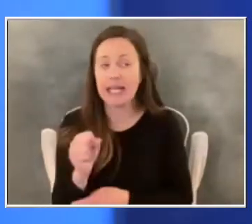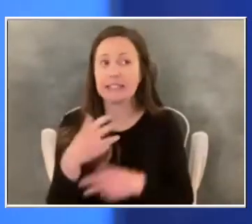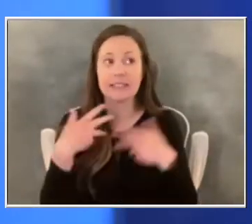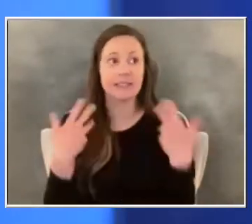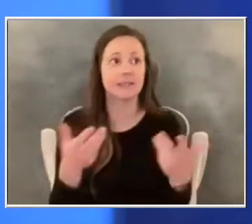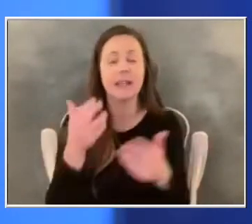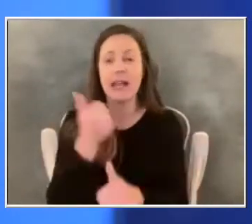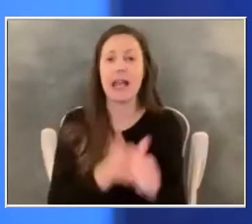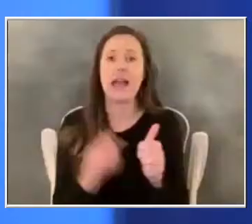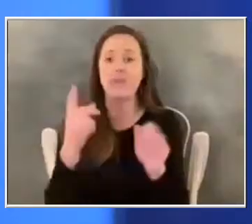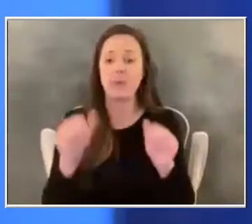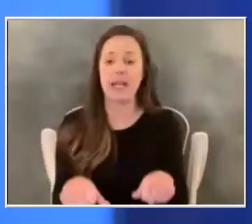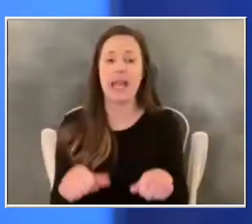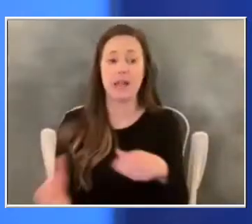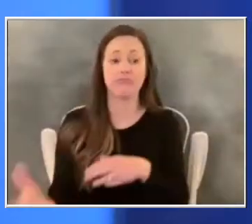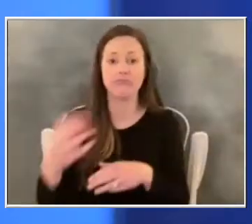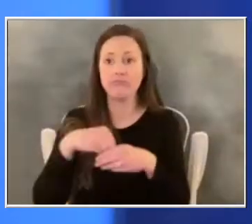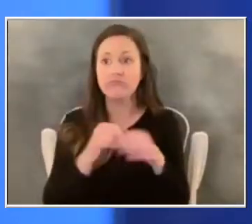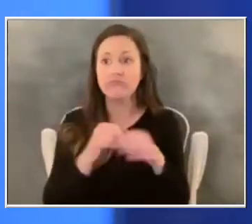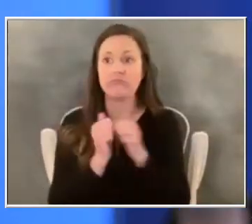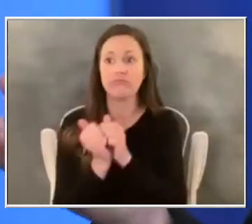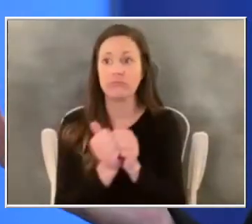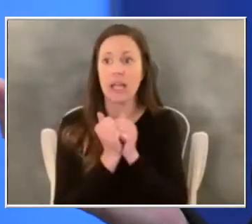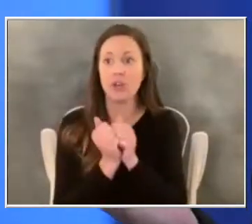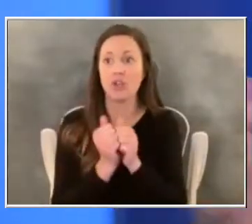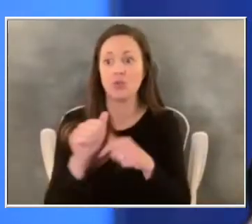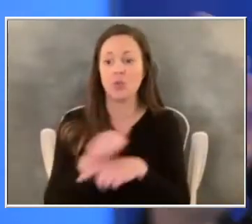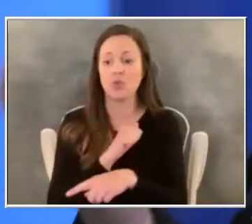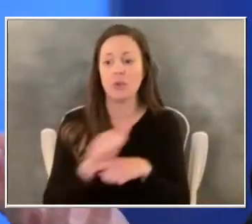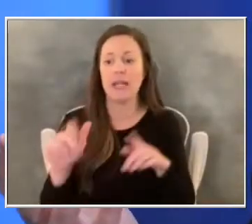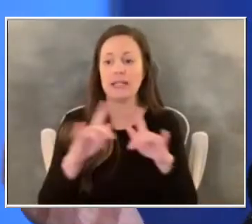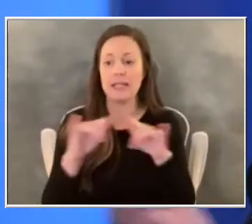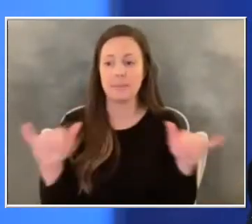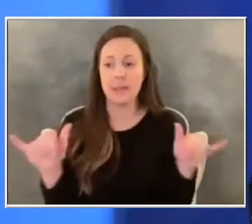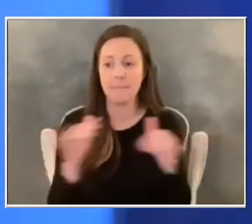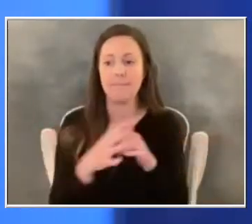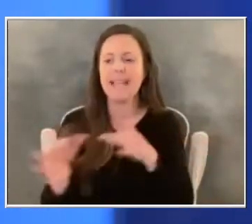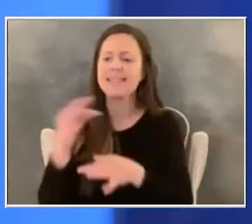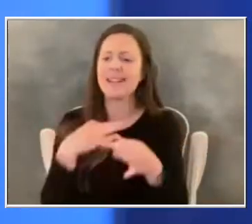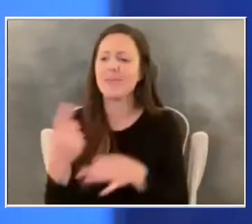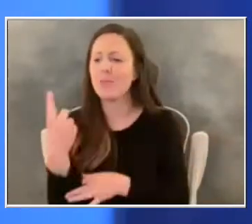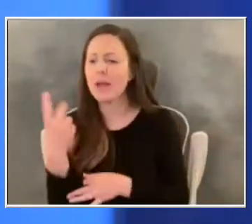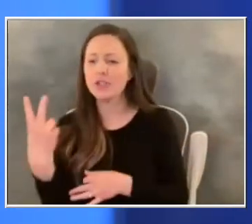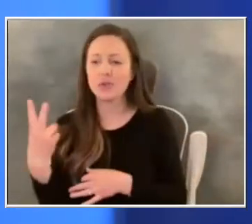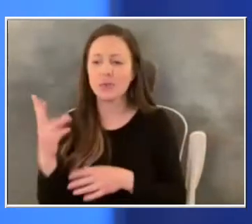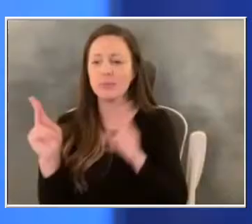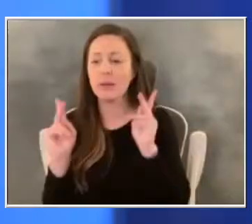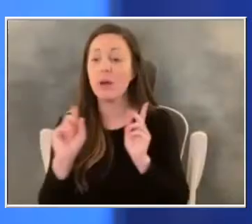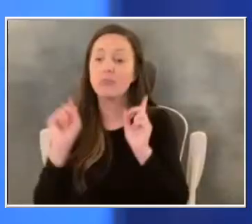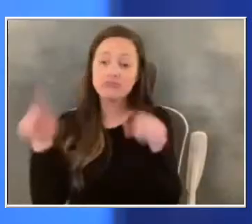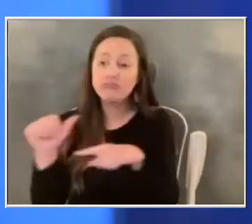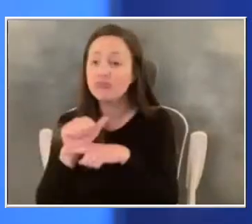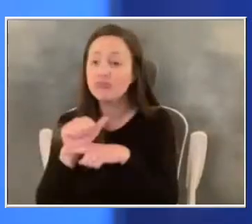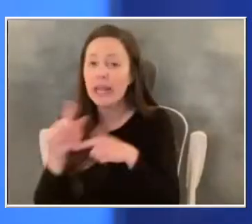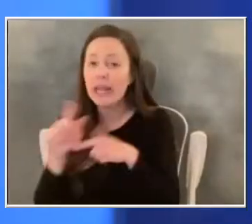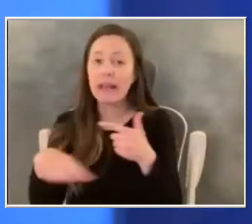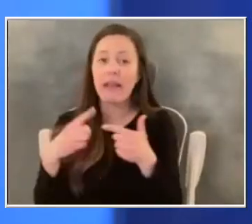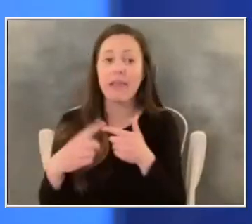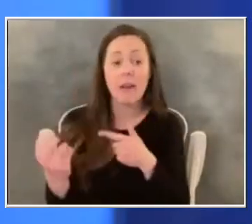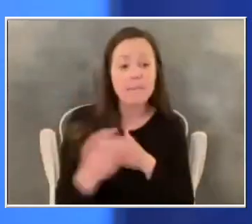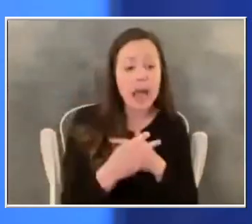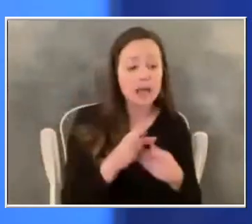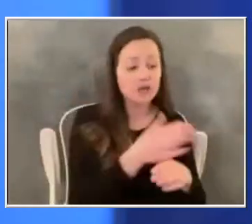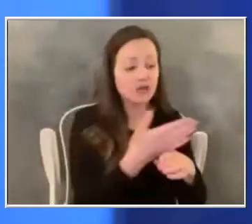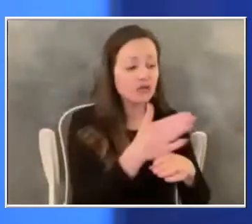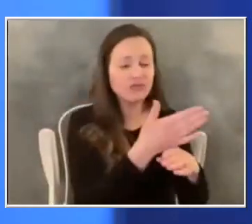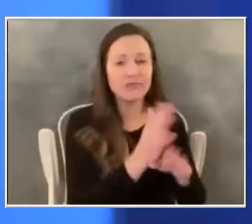train at the same time there, as opposed to one or two people having to go away for training and then coming back and trying to share with everyone else. We